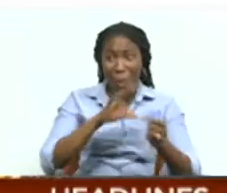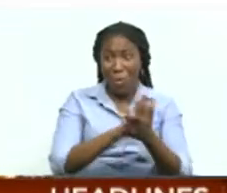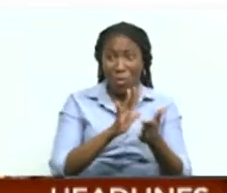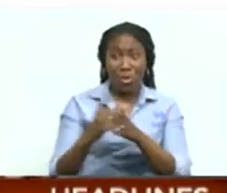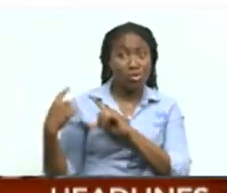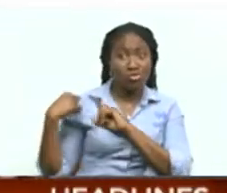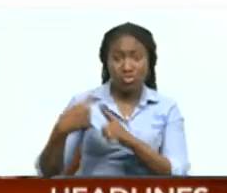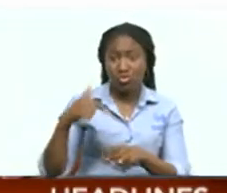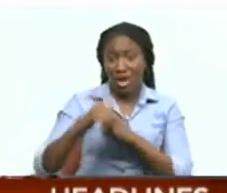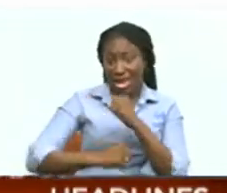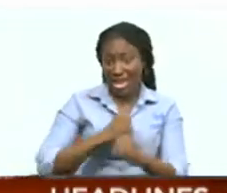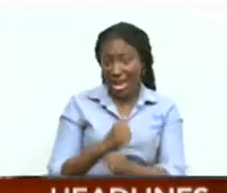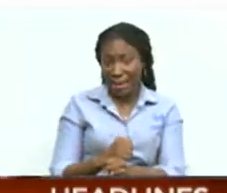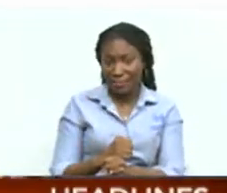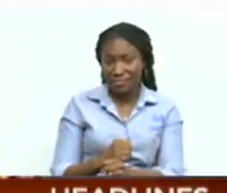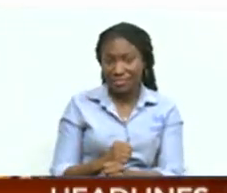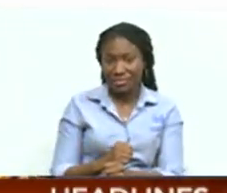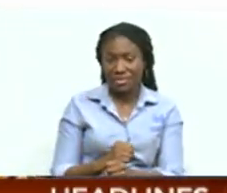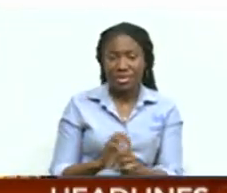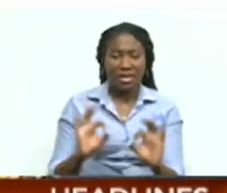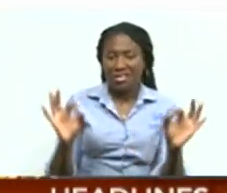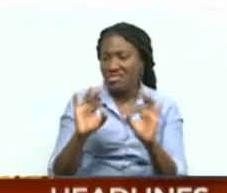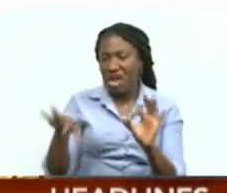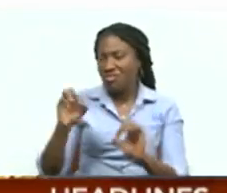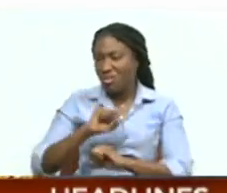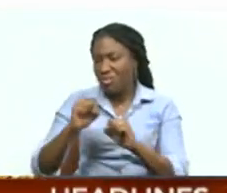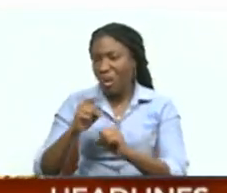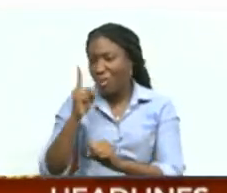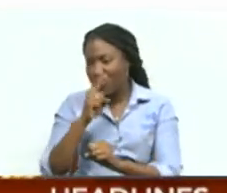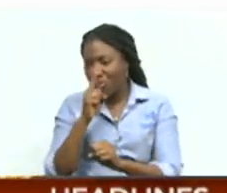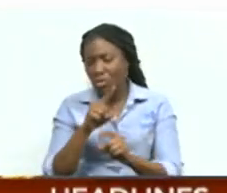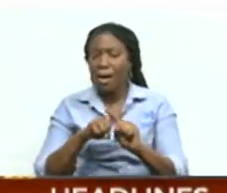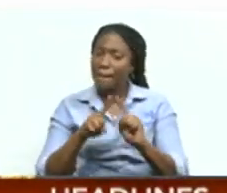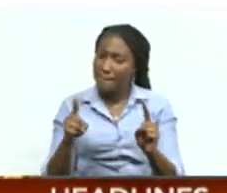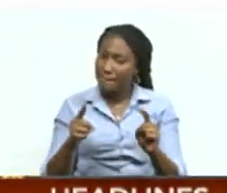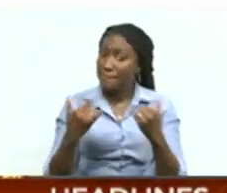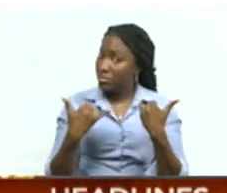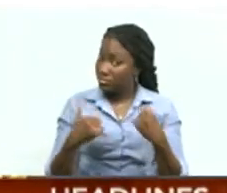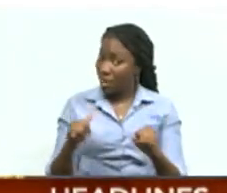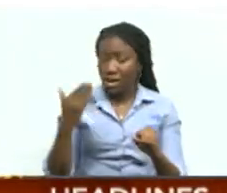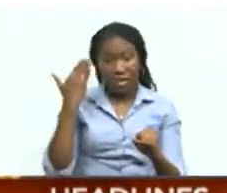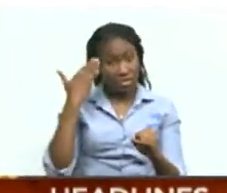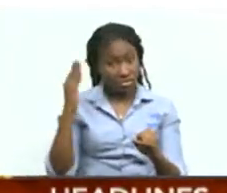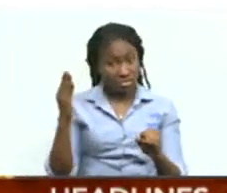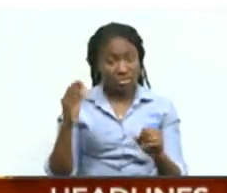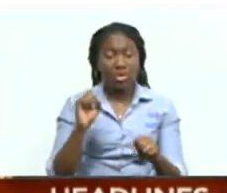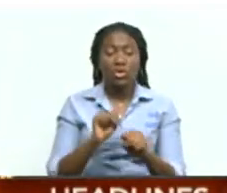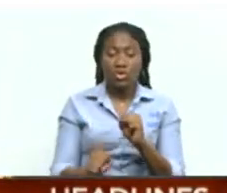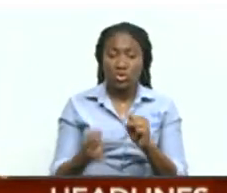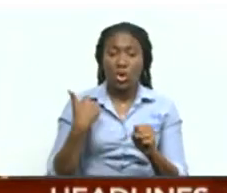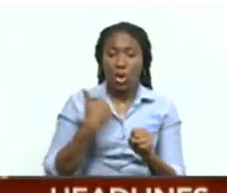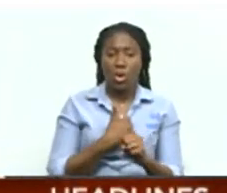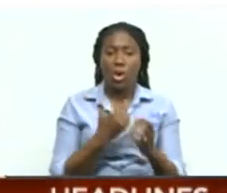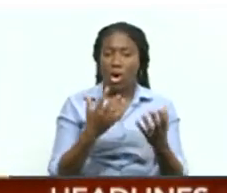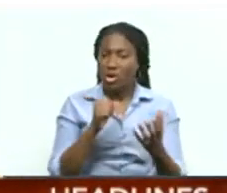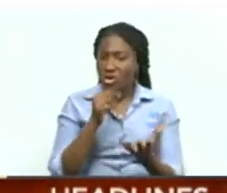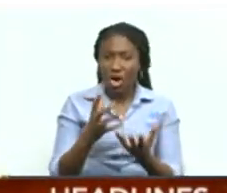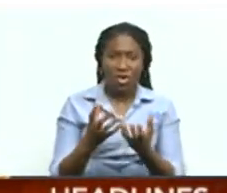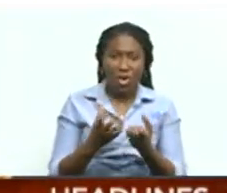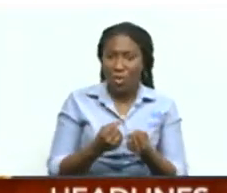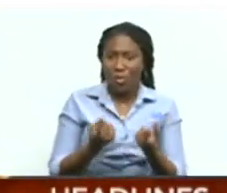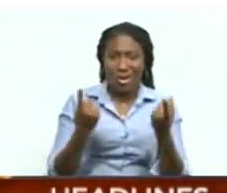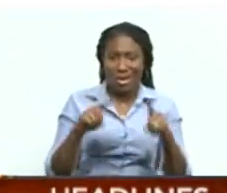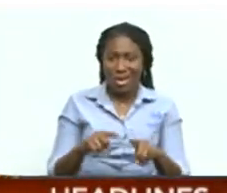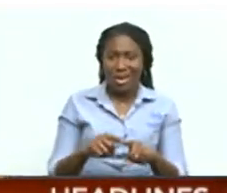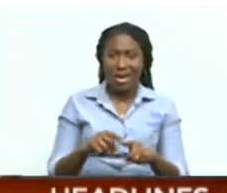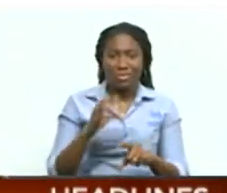year. None of them have turned out to be true, but of course they are very disruptive. And so we did not want to take a chance to our SDA students, and